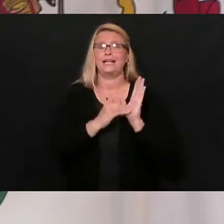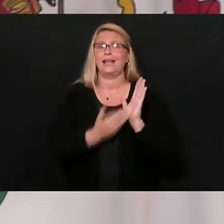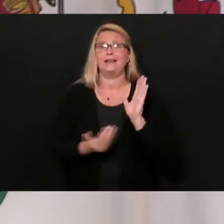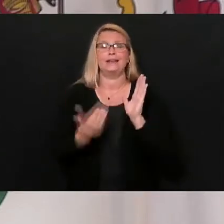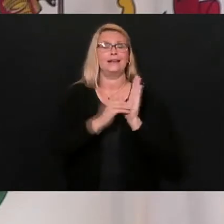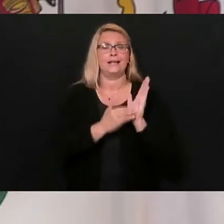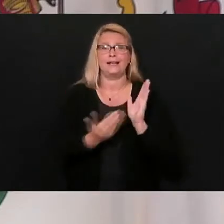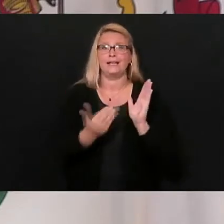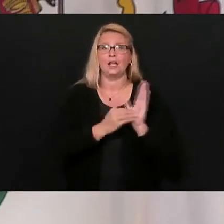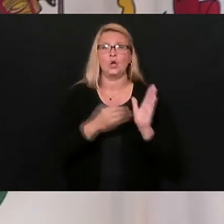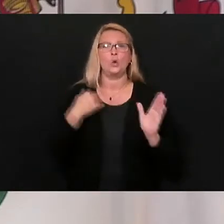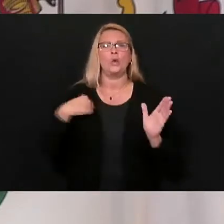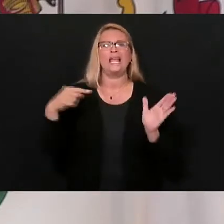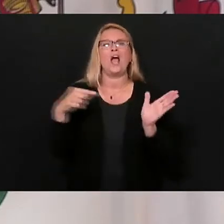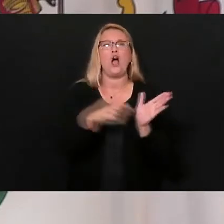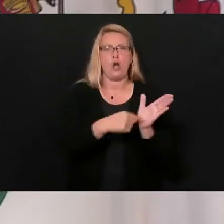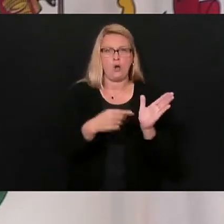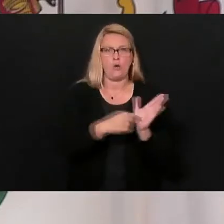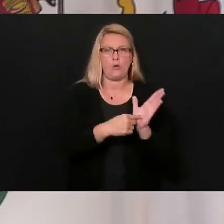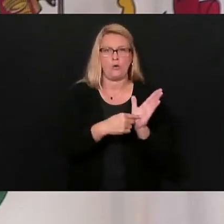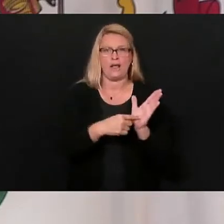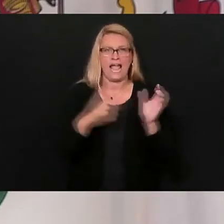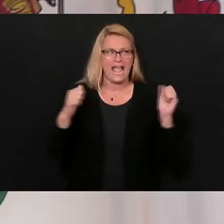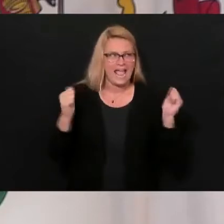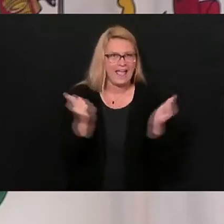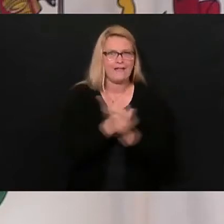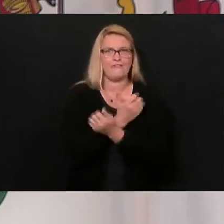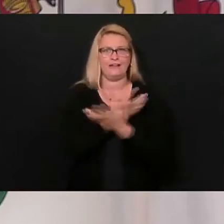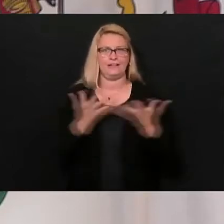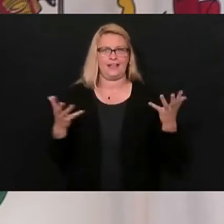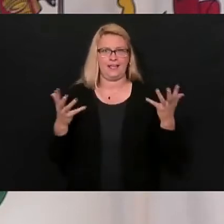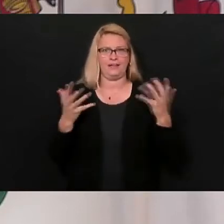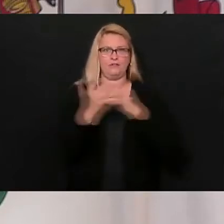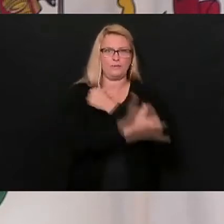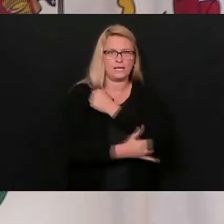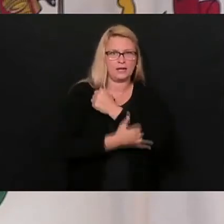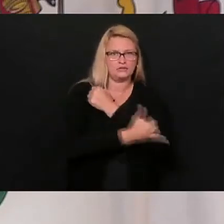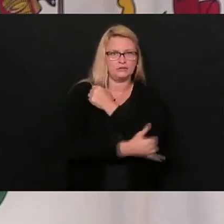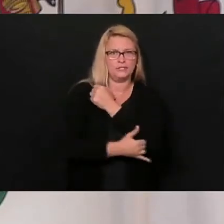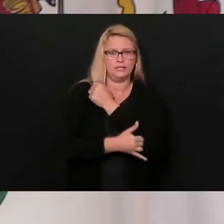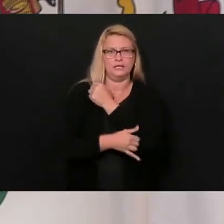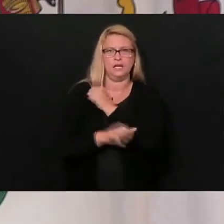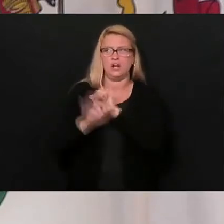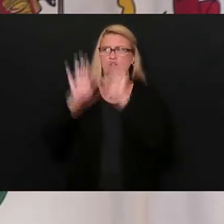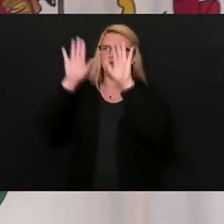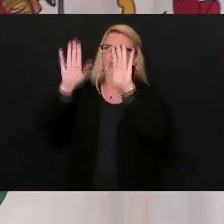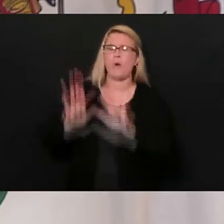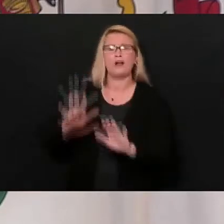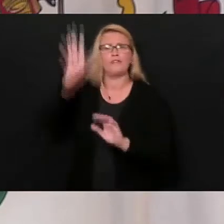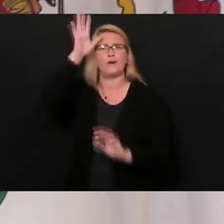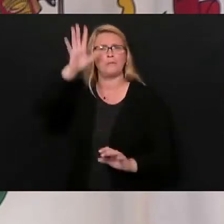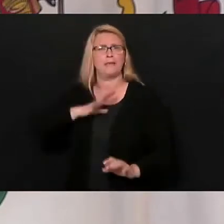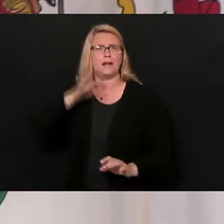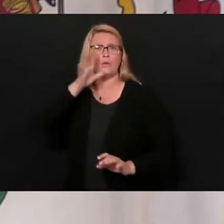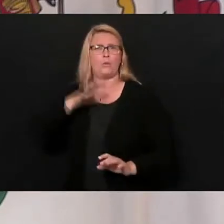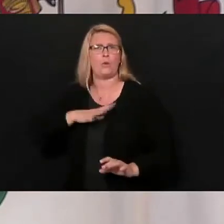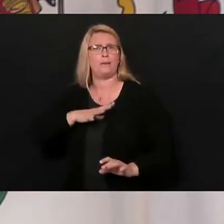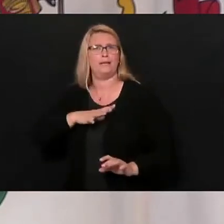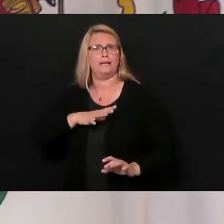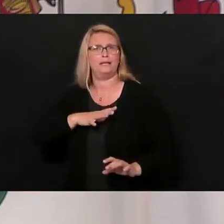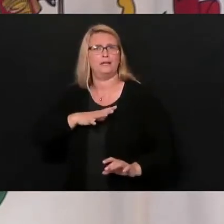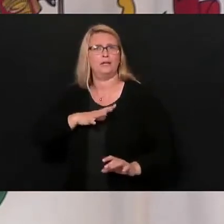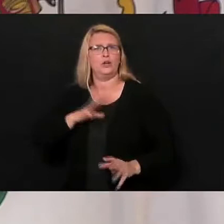We owe everything in this country to these great men and women that have stepped up and served, and many of